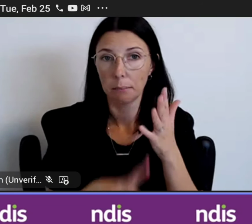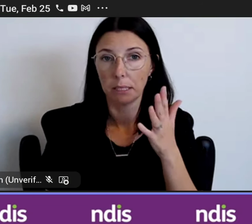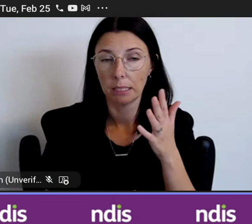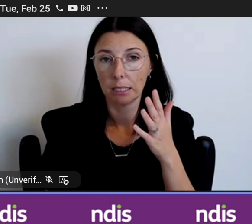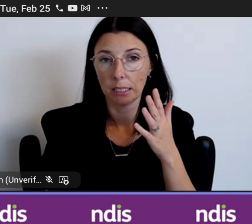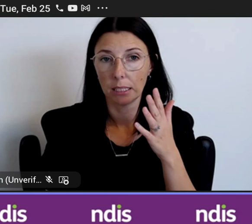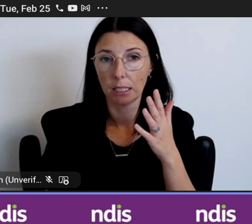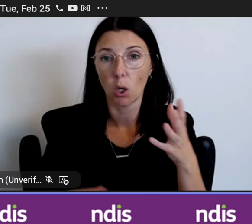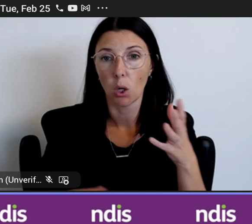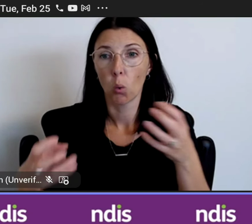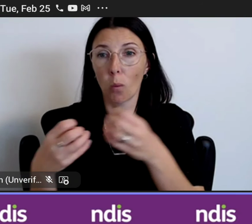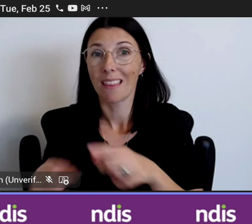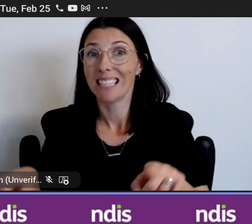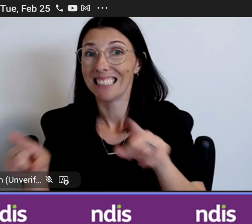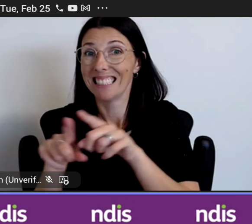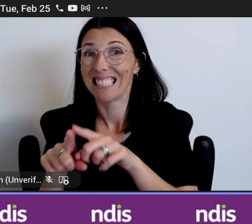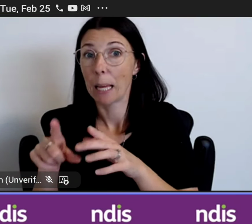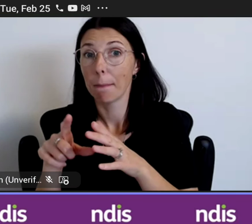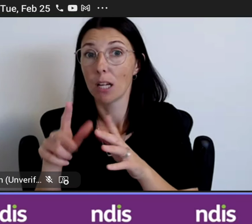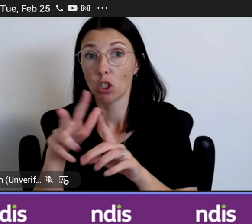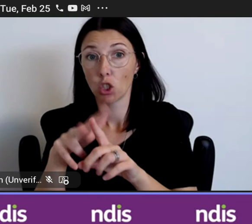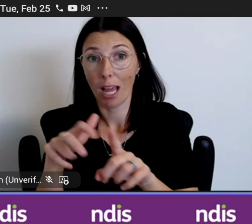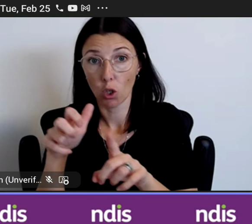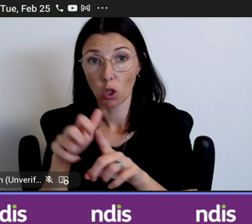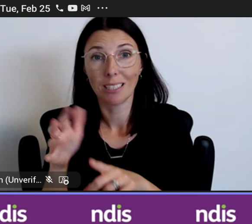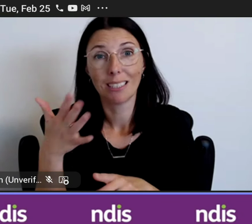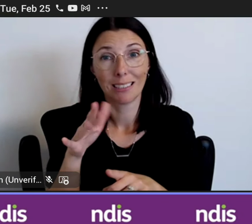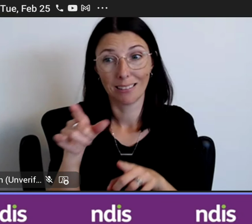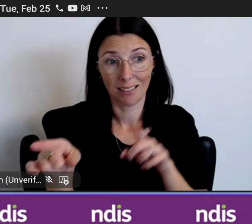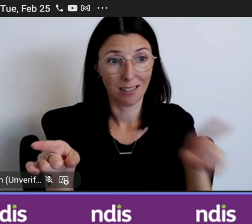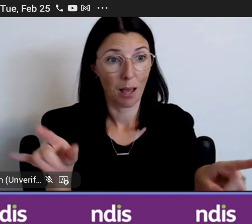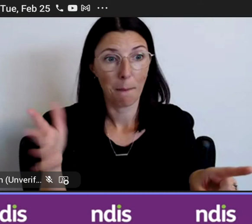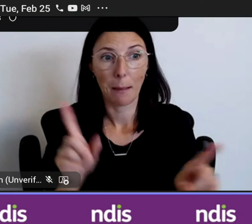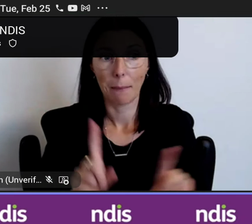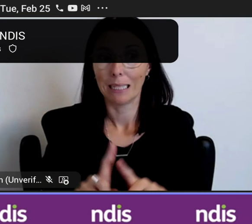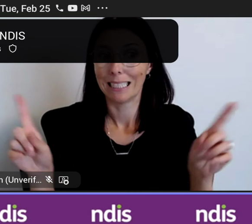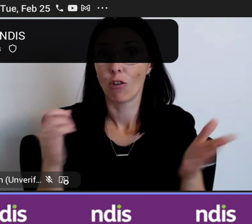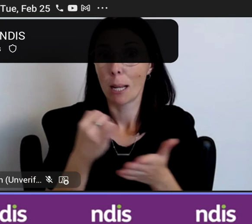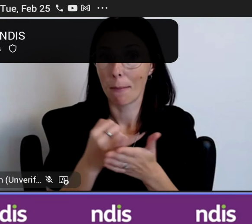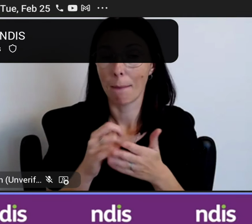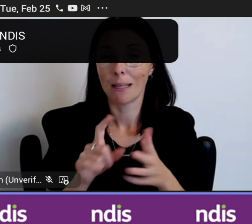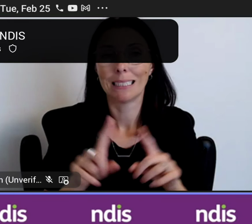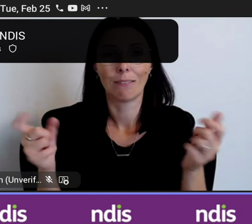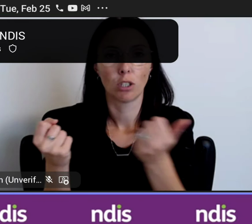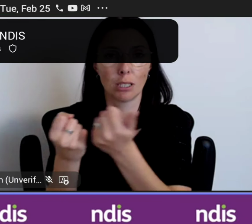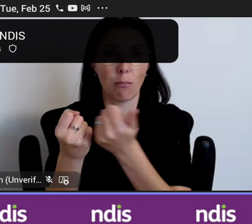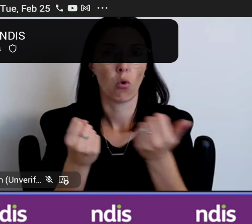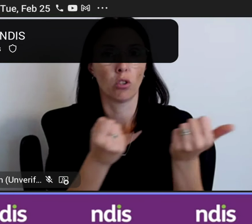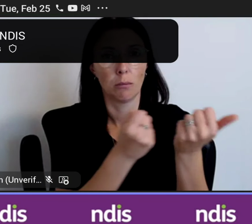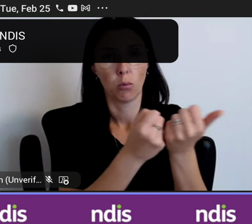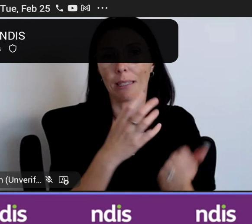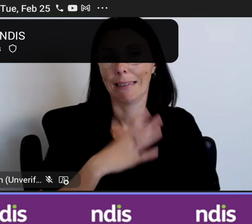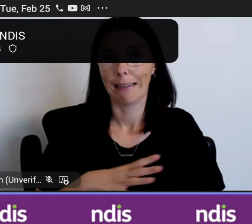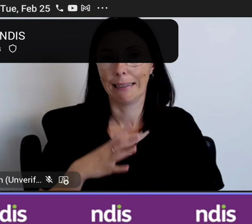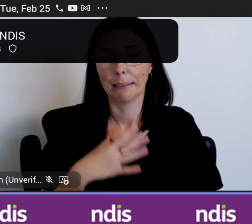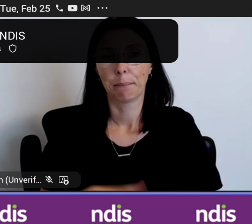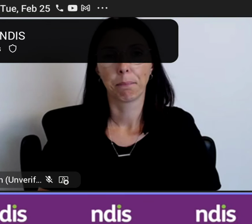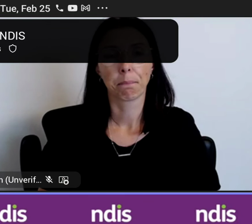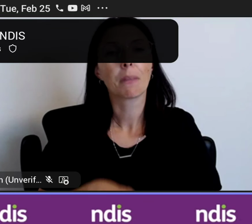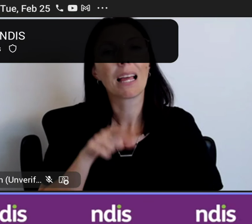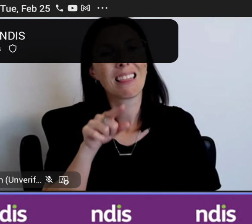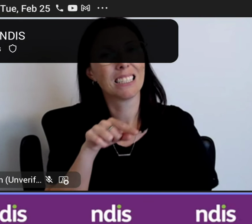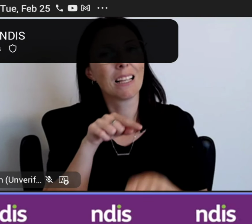diagnoses may have different impairments and different support needs. So this is consistent with the reforms